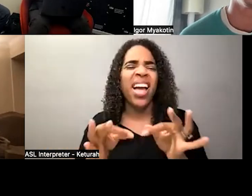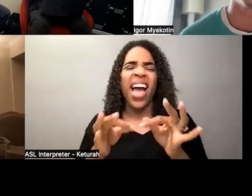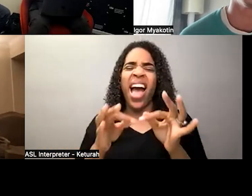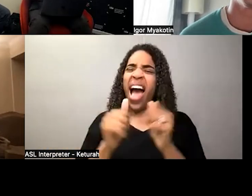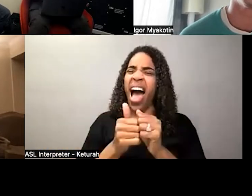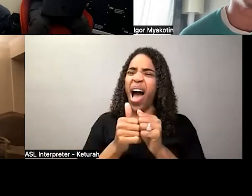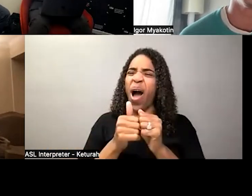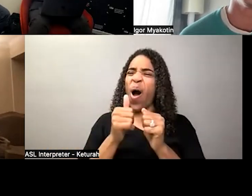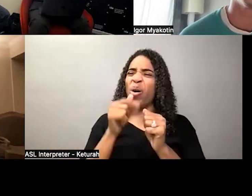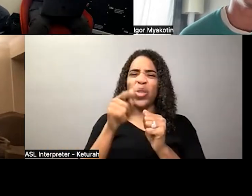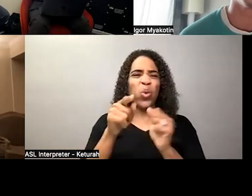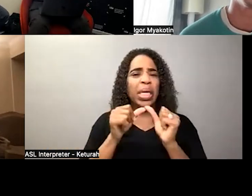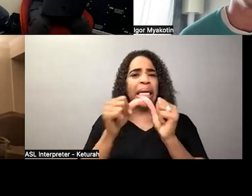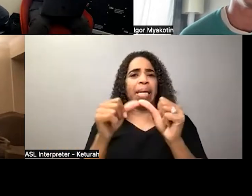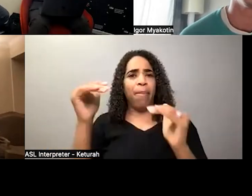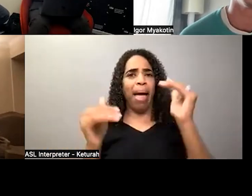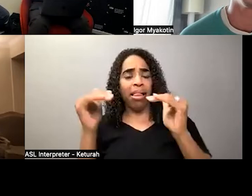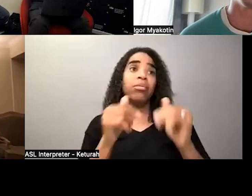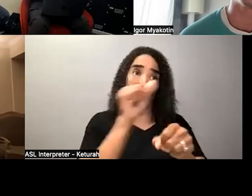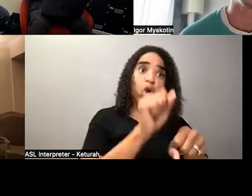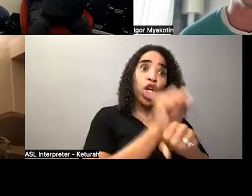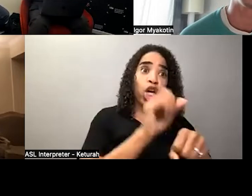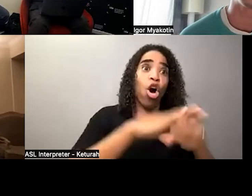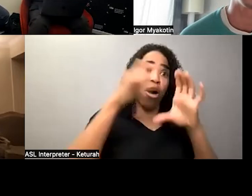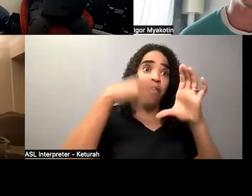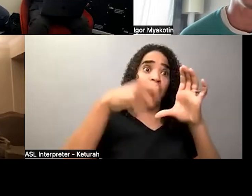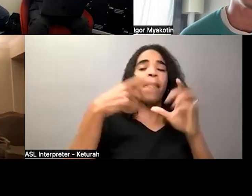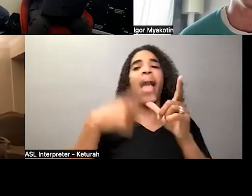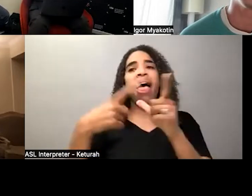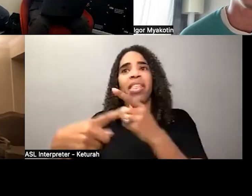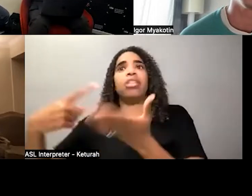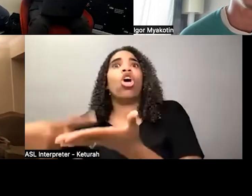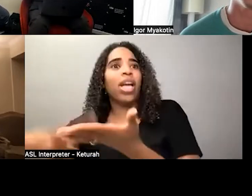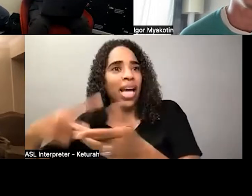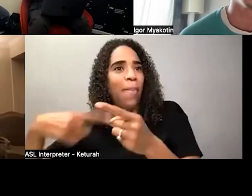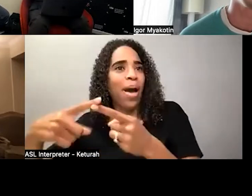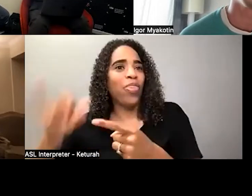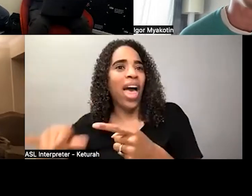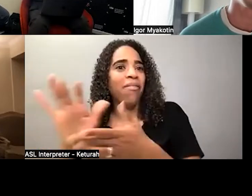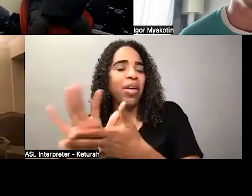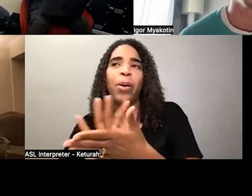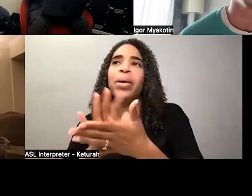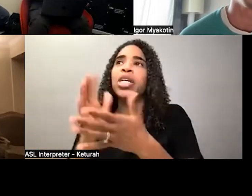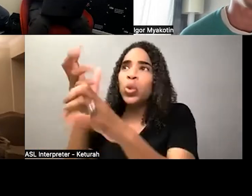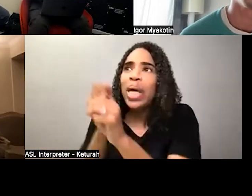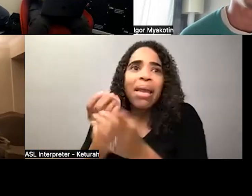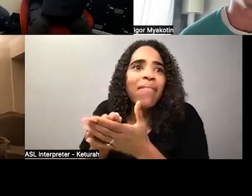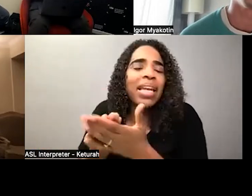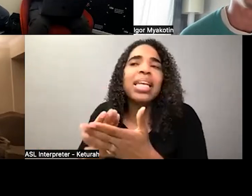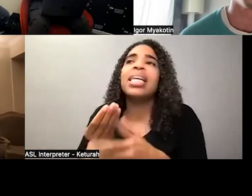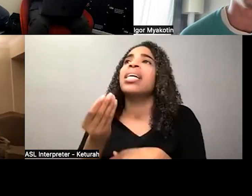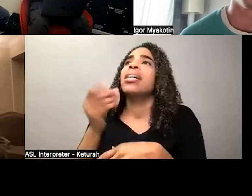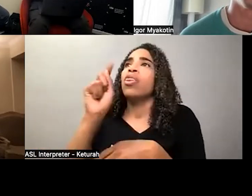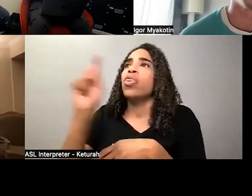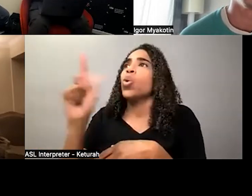balance between the work and then speaking about the work for funders, for people who may be interested